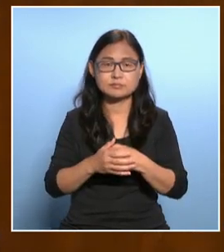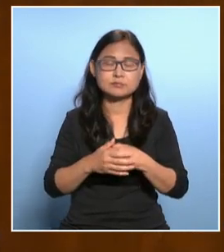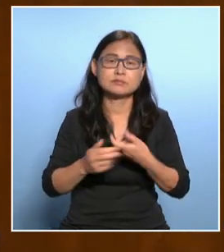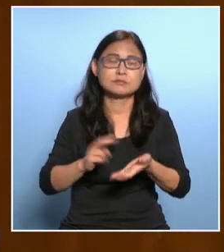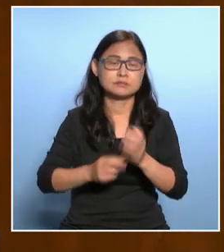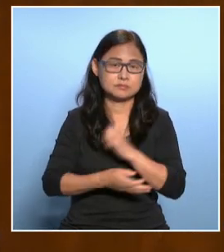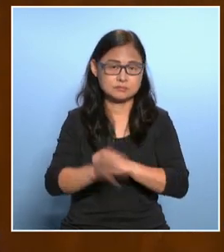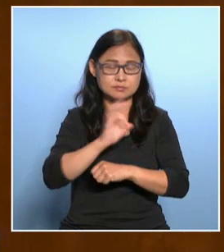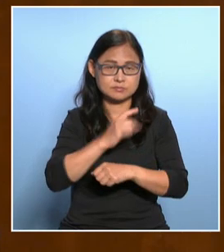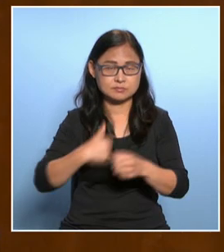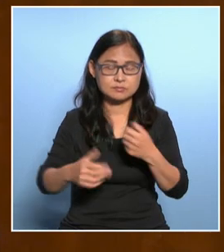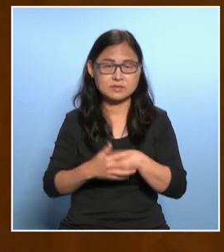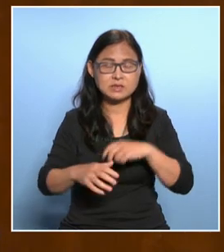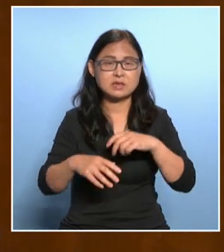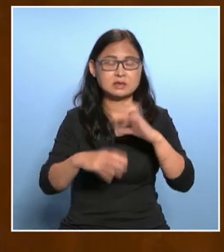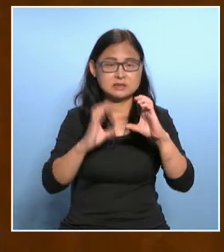meeting.